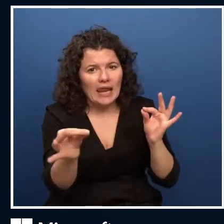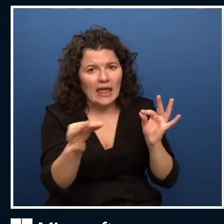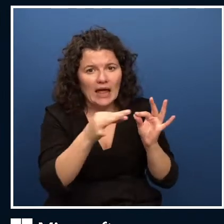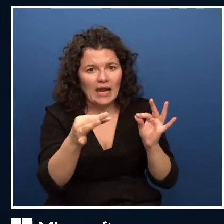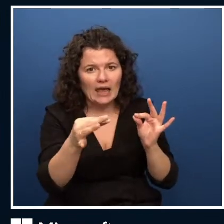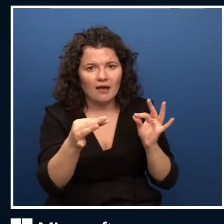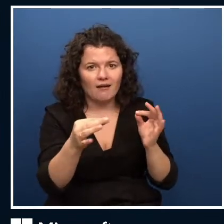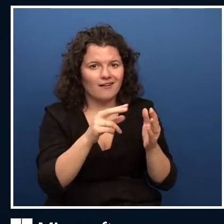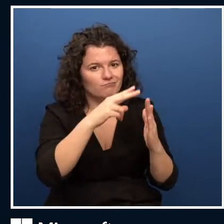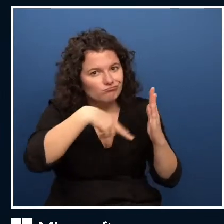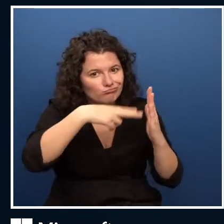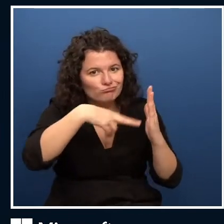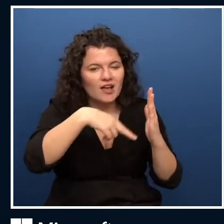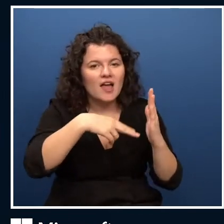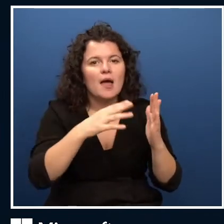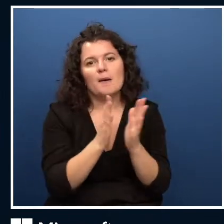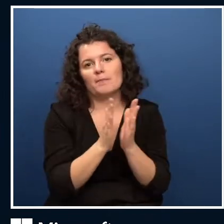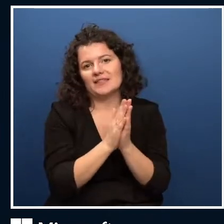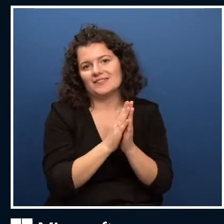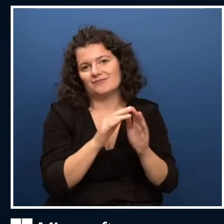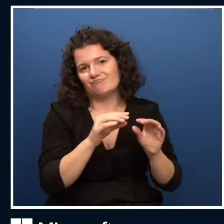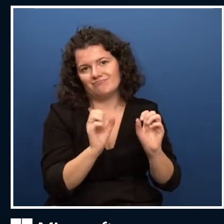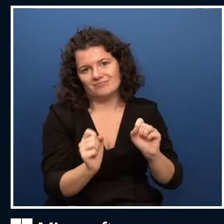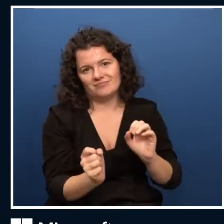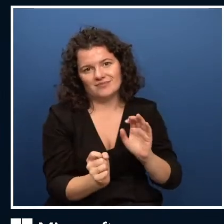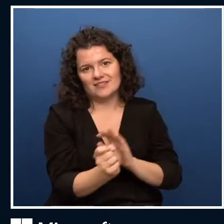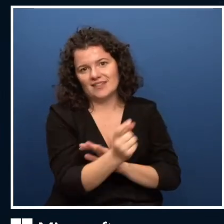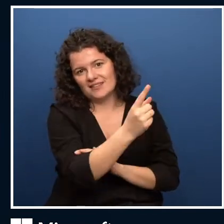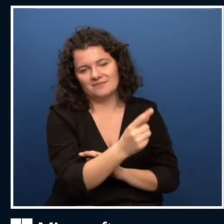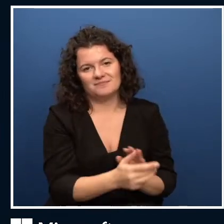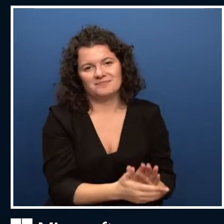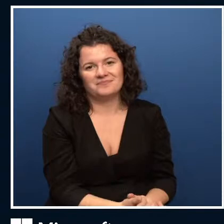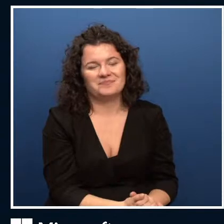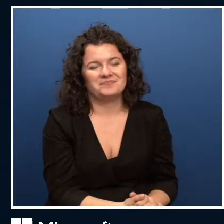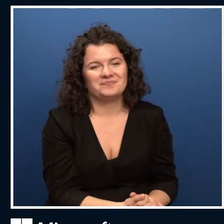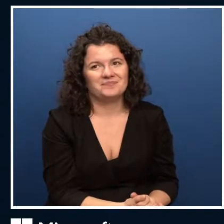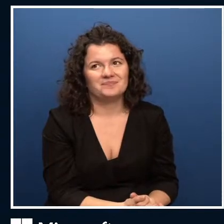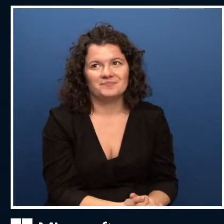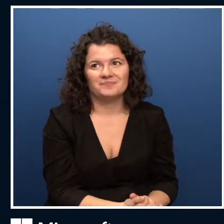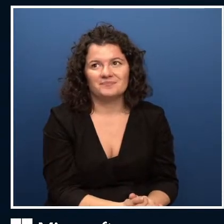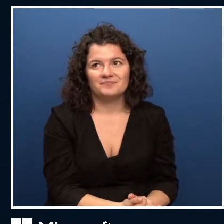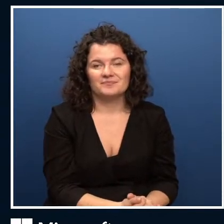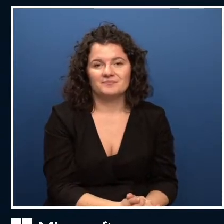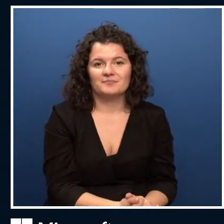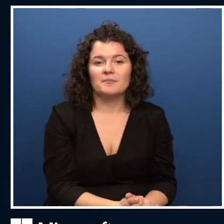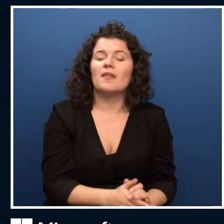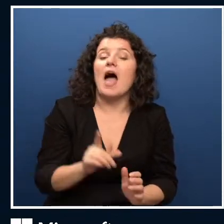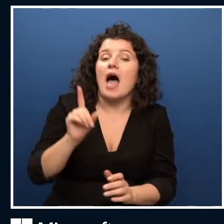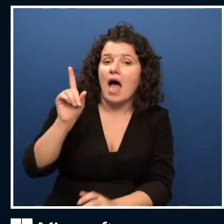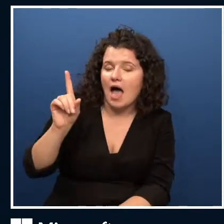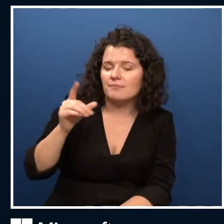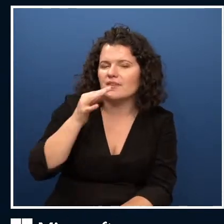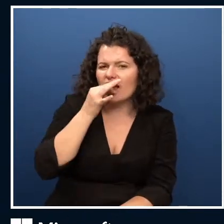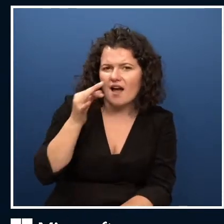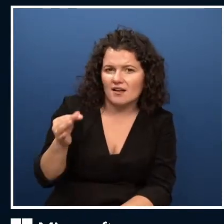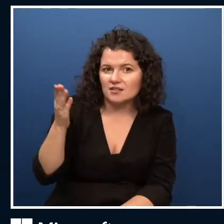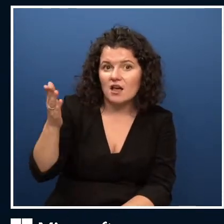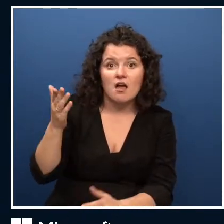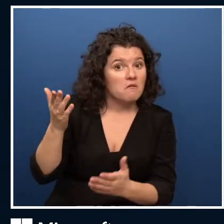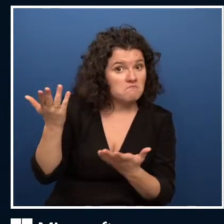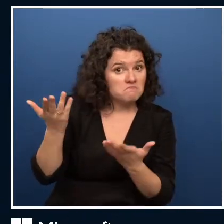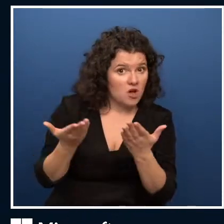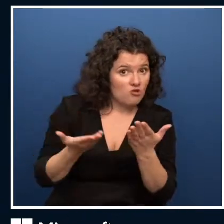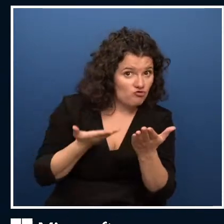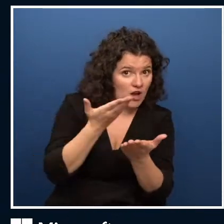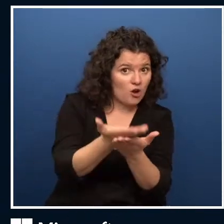tab for you, so that we can share them. That's great stuff. So just before you go, actually, what would you recommend as everyone's next